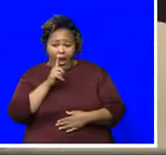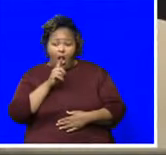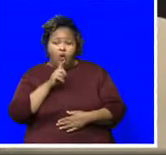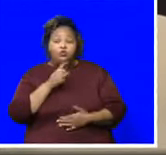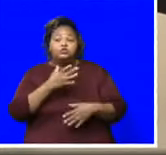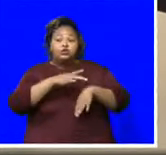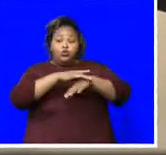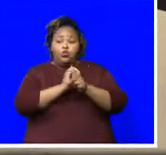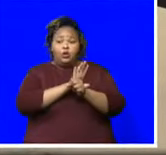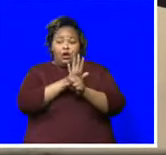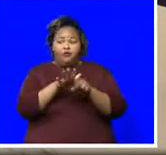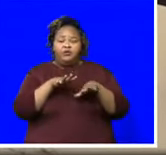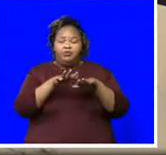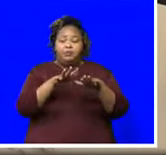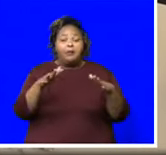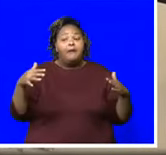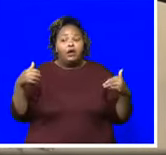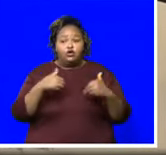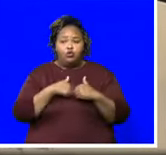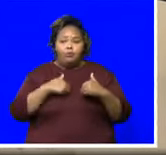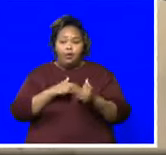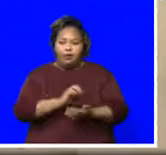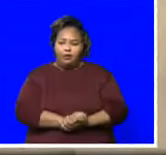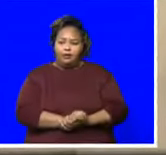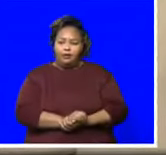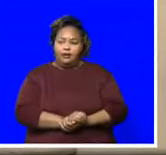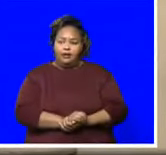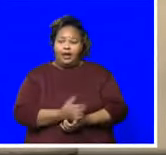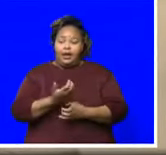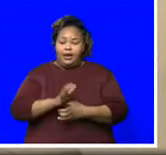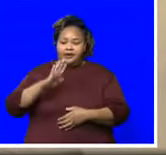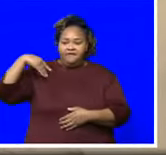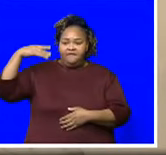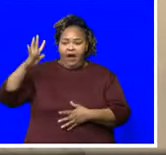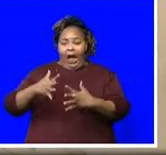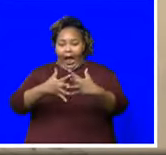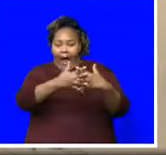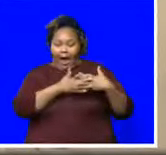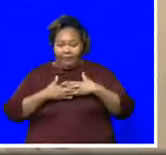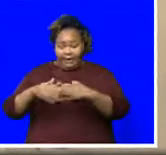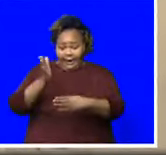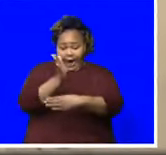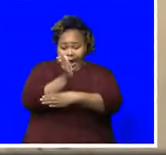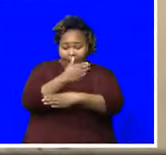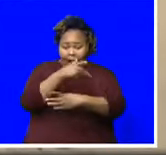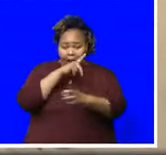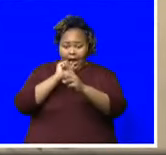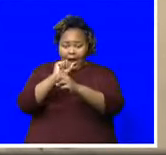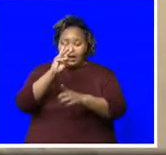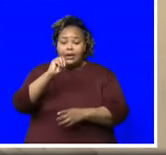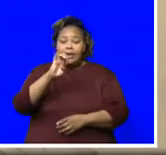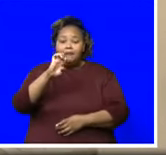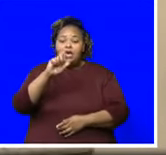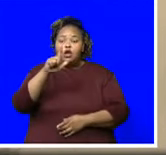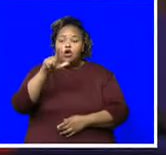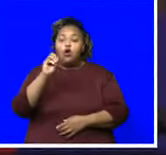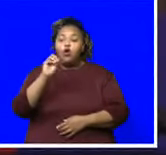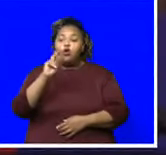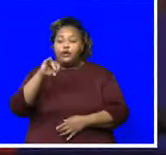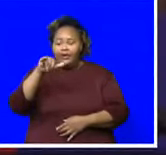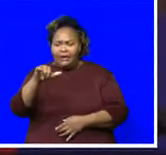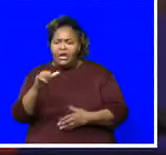globally. Lunxusele live lemamelika lapha eveni Jean Maloney, ubonge budlelwane lobukhona emkhatsini welive